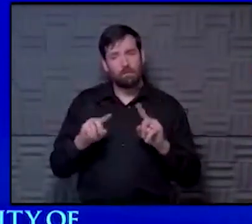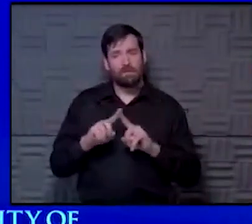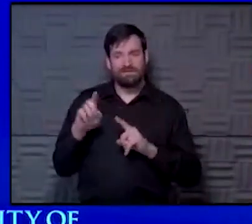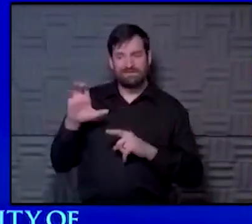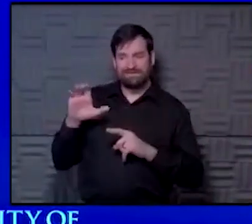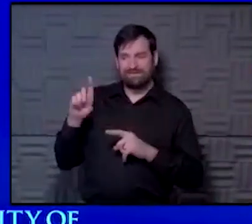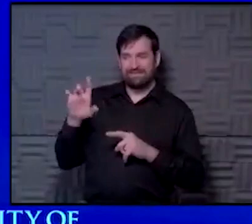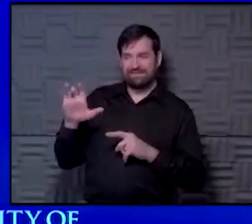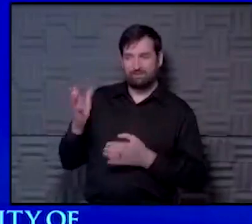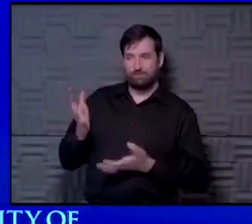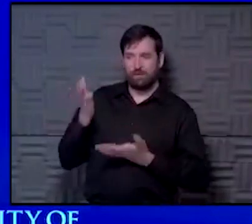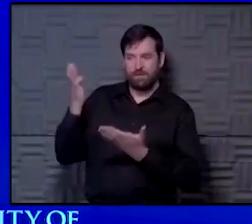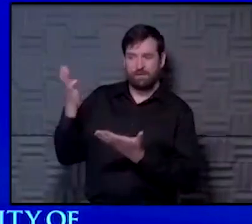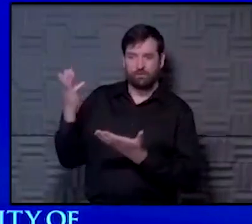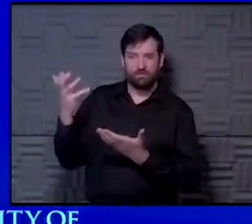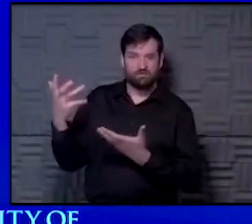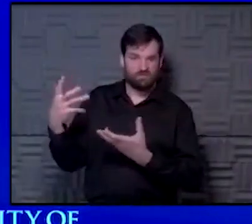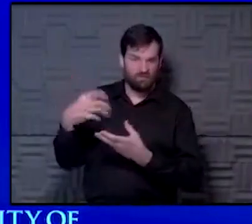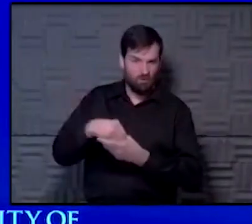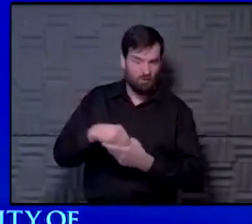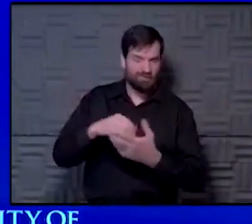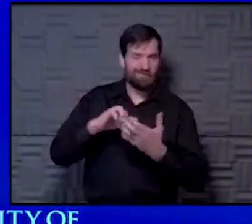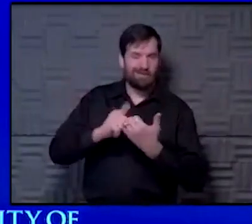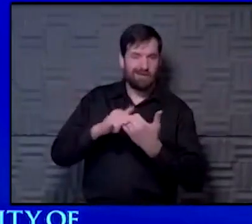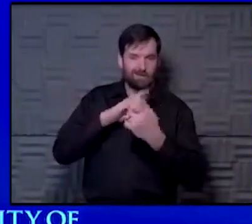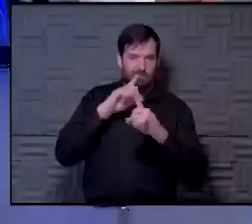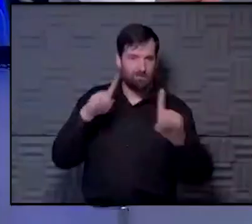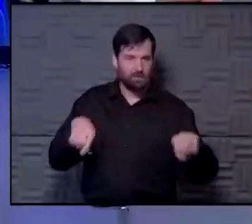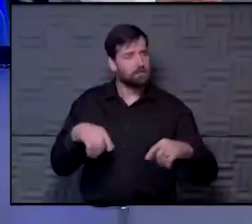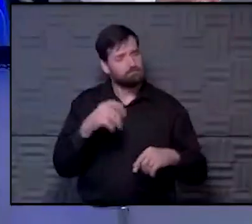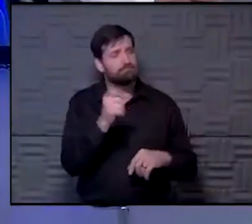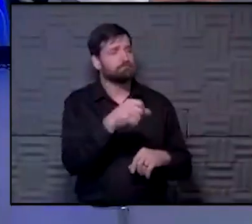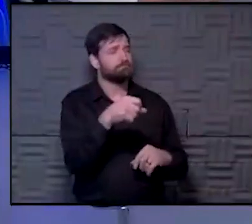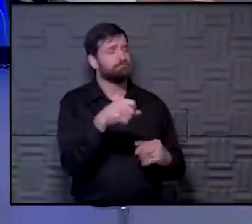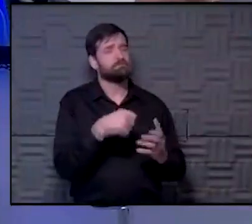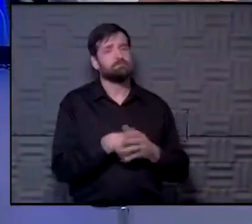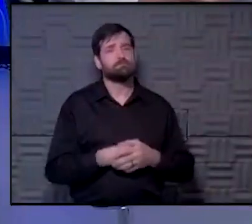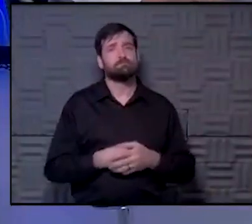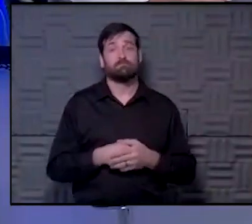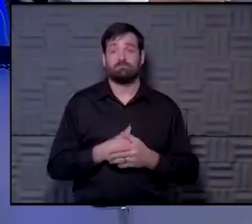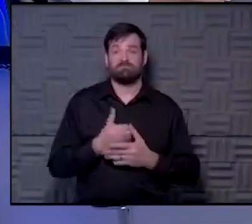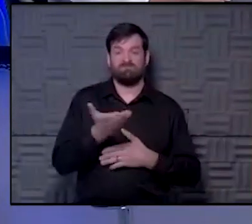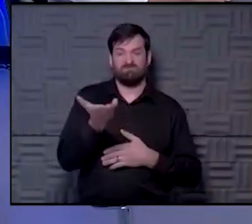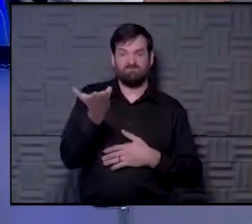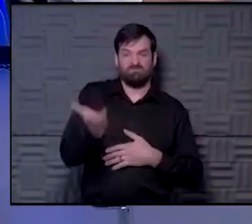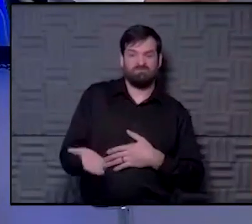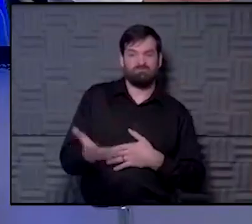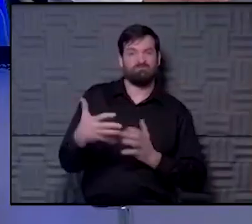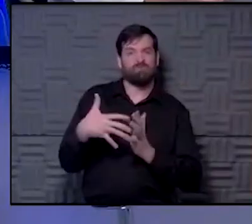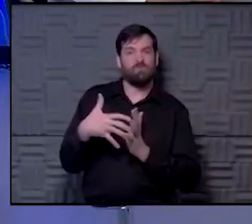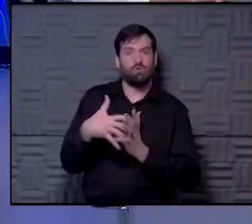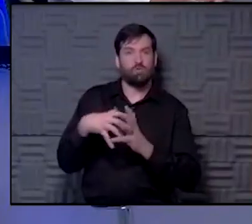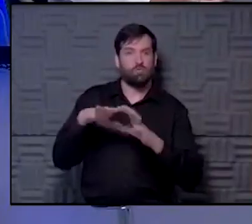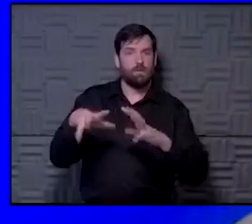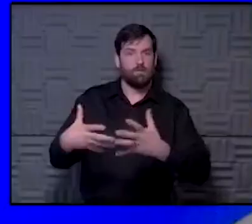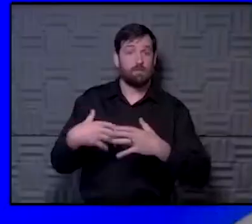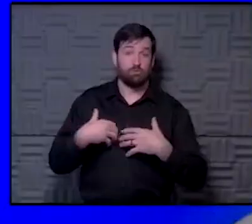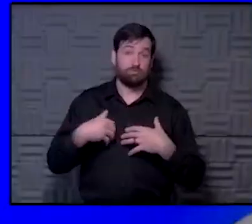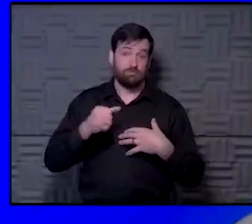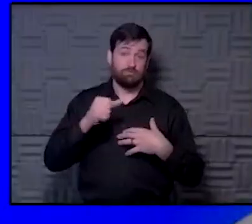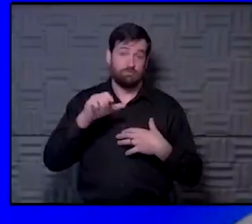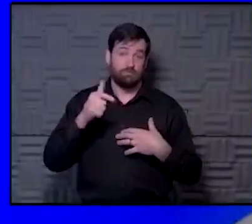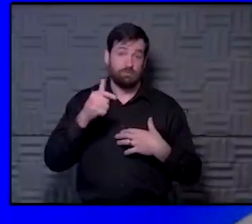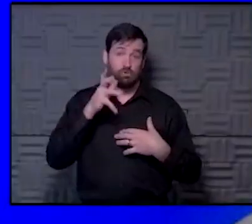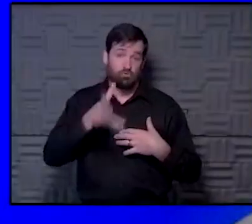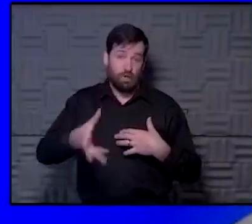CDC recommendations come into play in how we answer this. I think that you, as the vulnerable population, grandparents, if